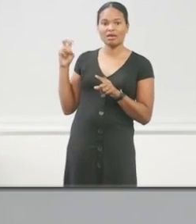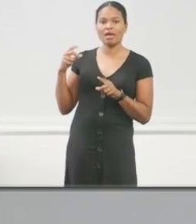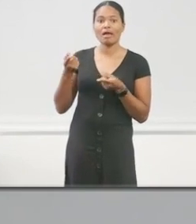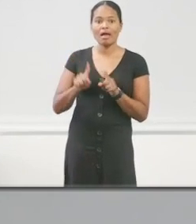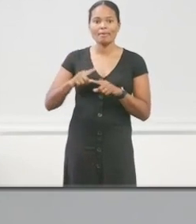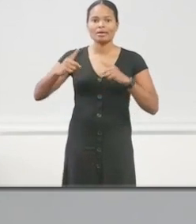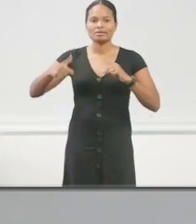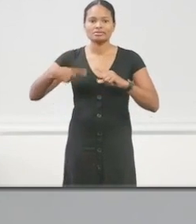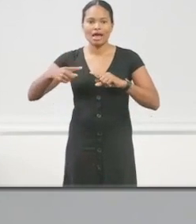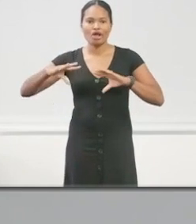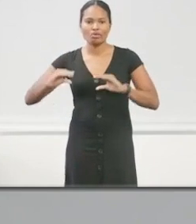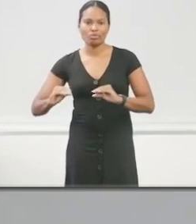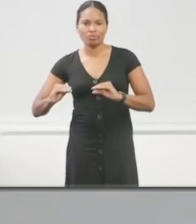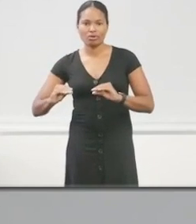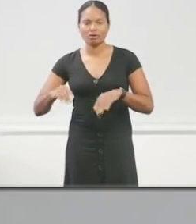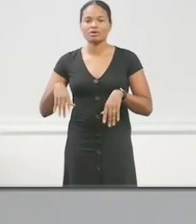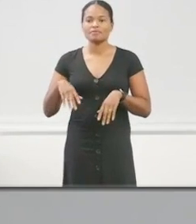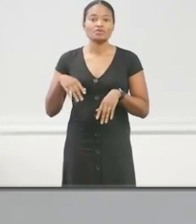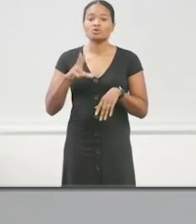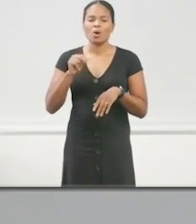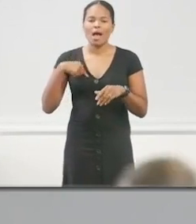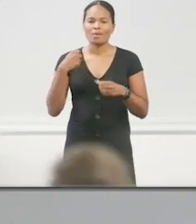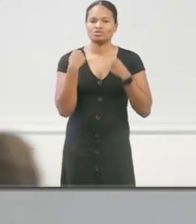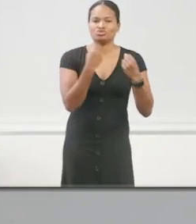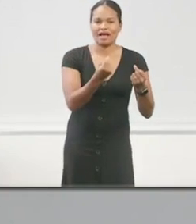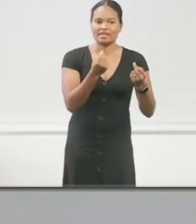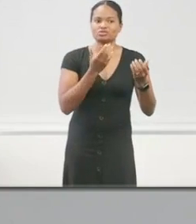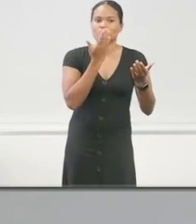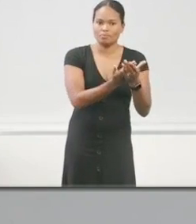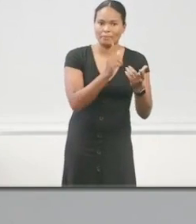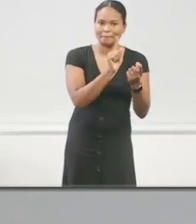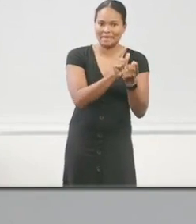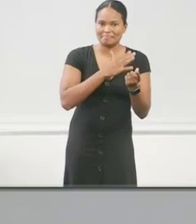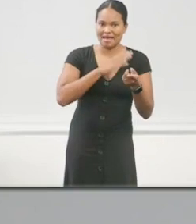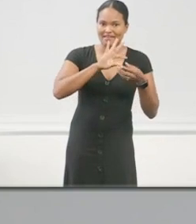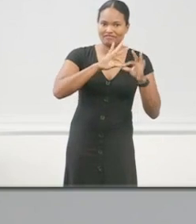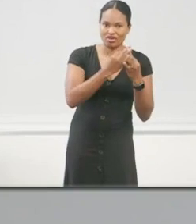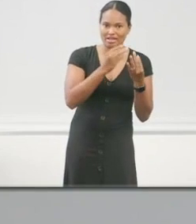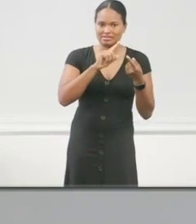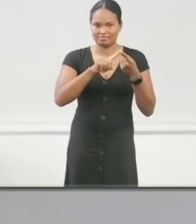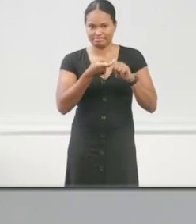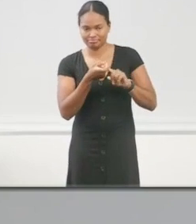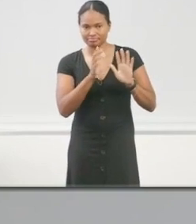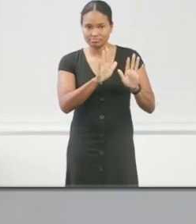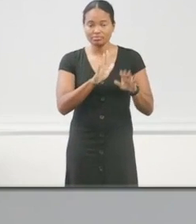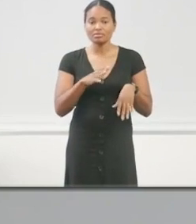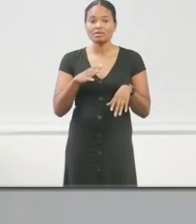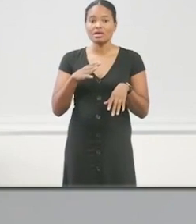said, listen, I got a flat tire, I'll be home in a little bit. I got a call the next day from a friend of mine, says, I heard you were in a serious